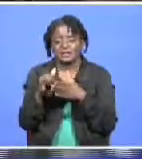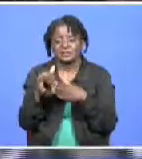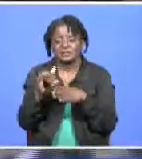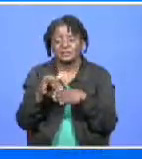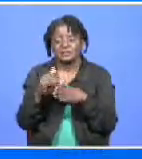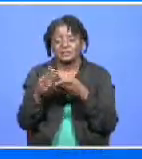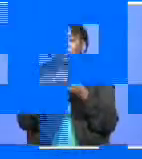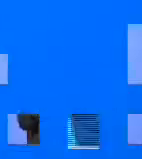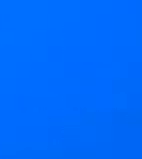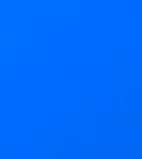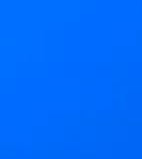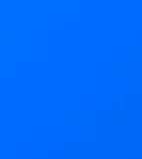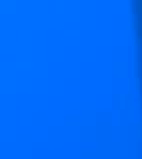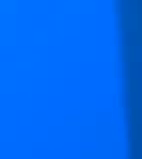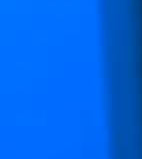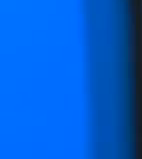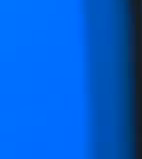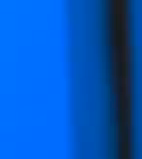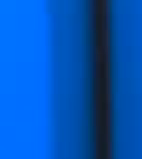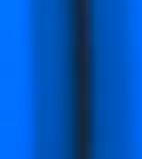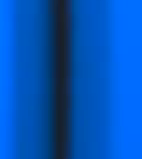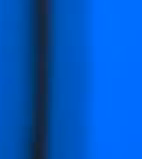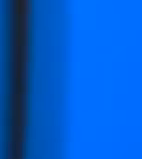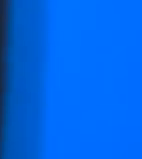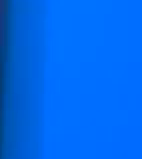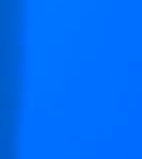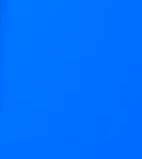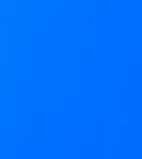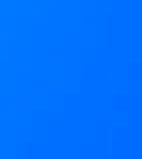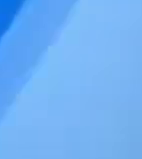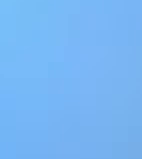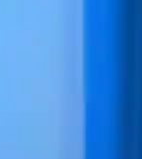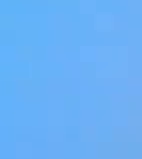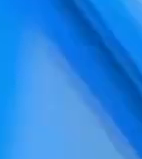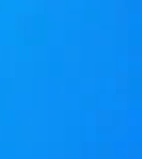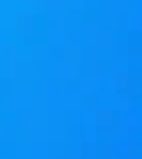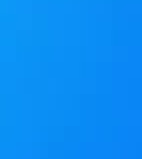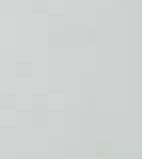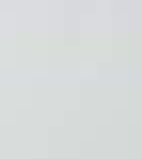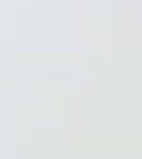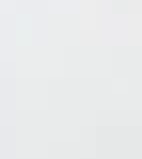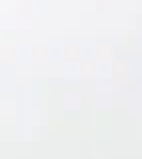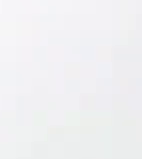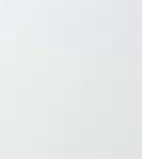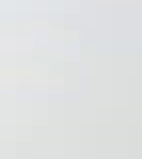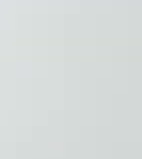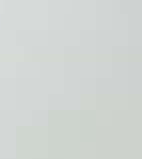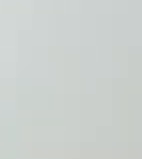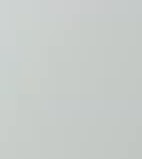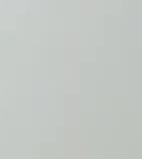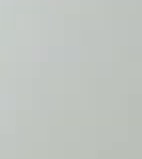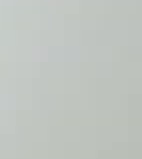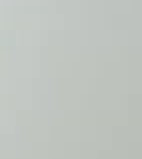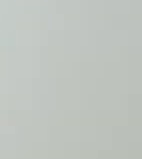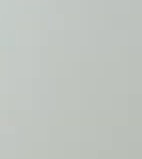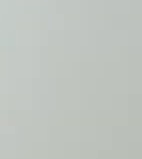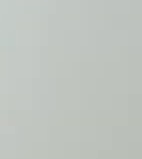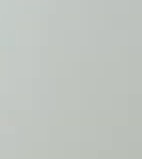up next. ZNS Total Sports is brought to you by Fourth Terrace Diagnostic Center.